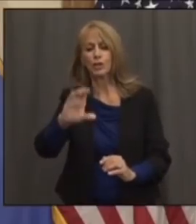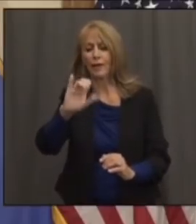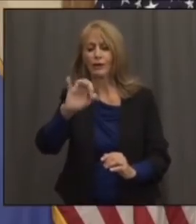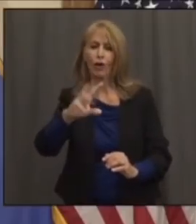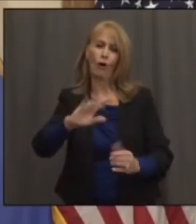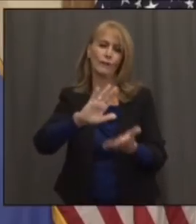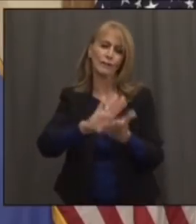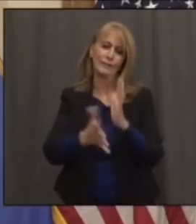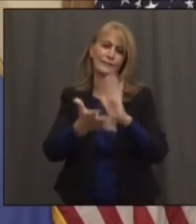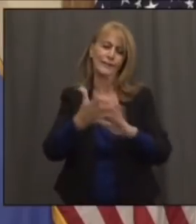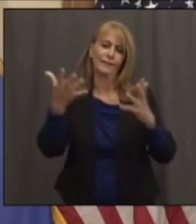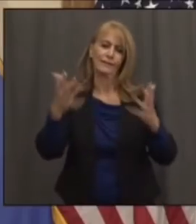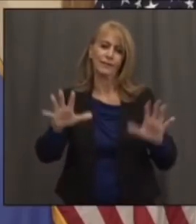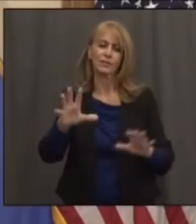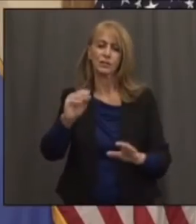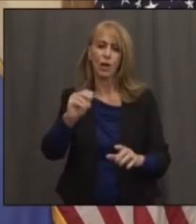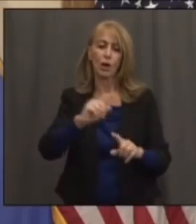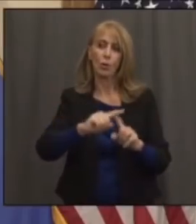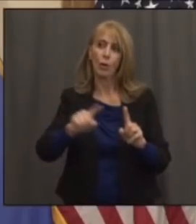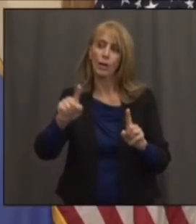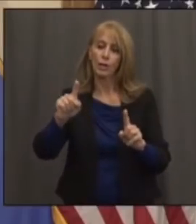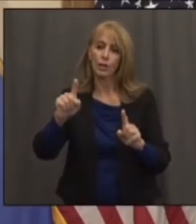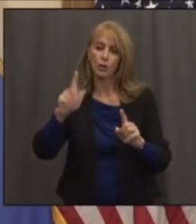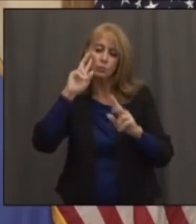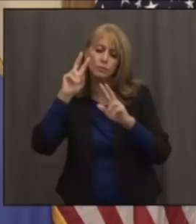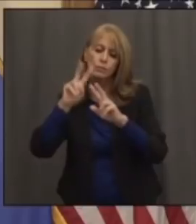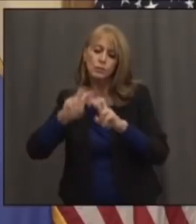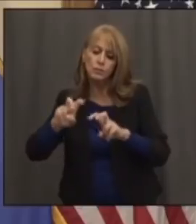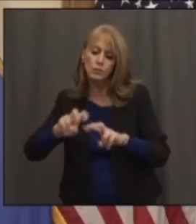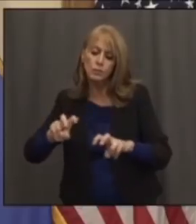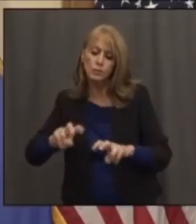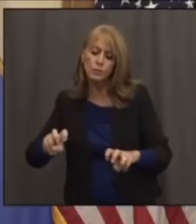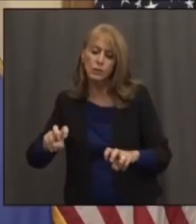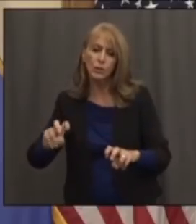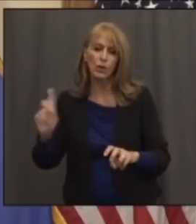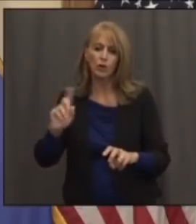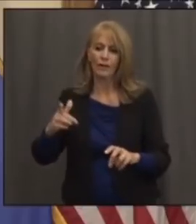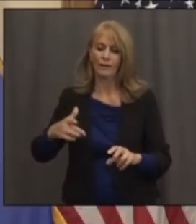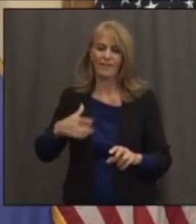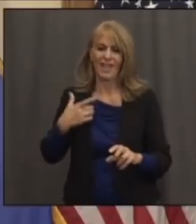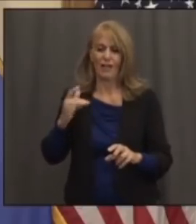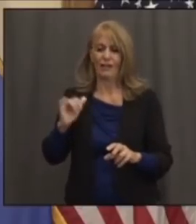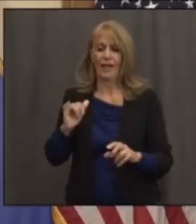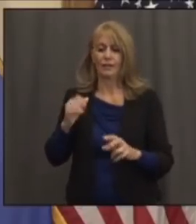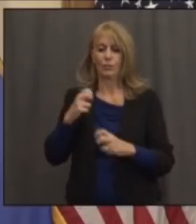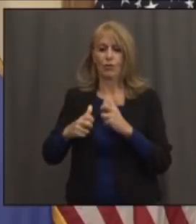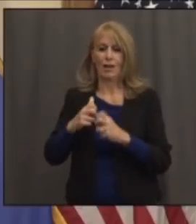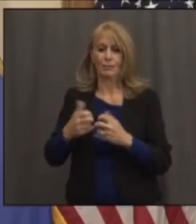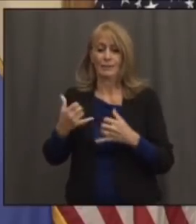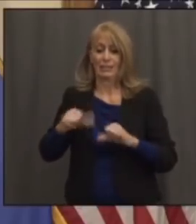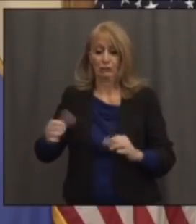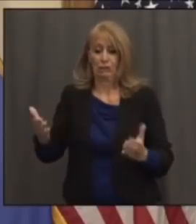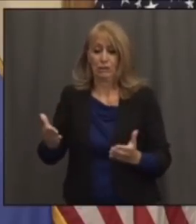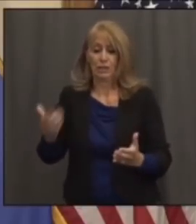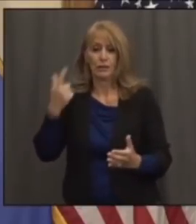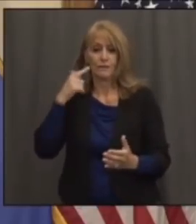are some of the most prominent lingering problems for the state caused by the pandemic?